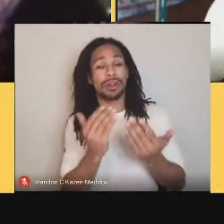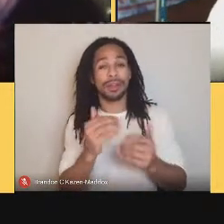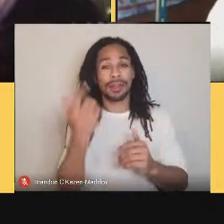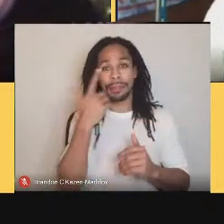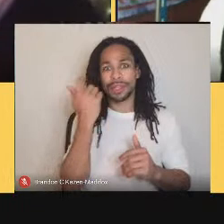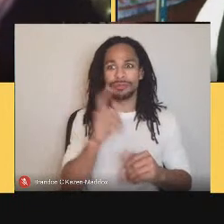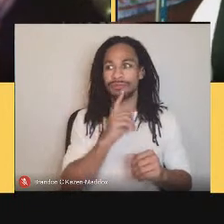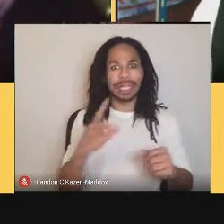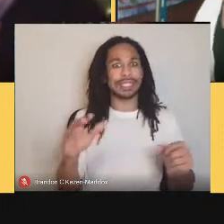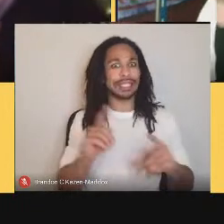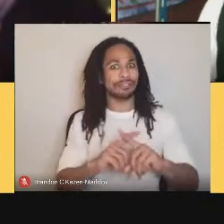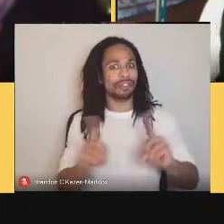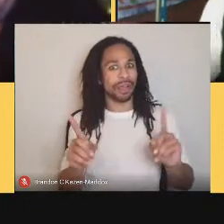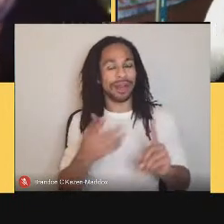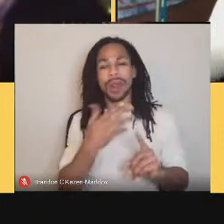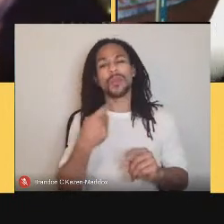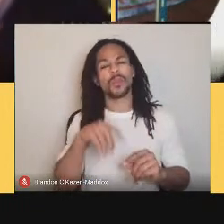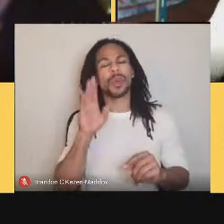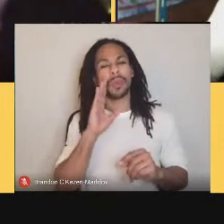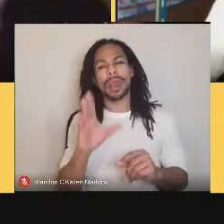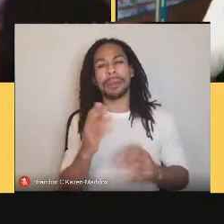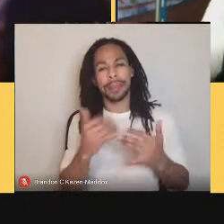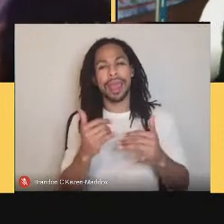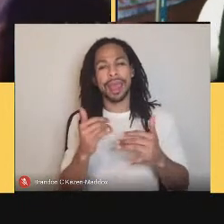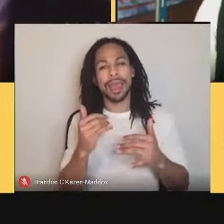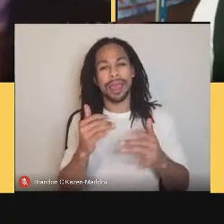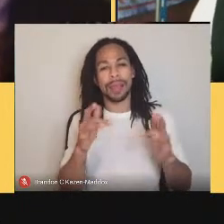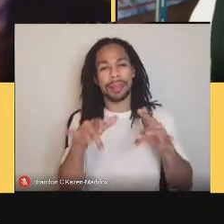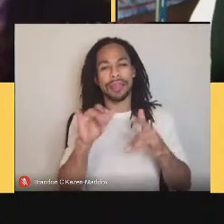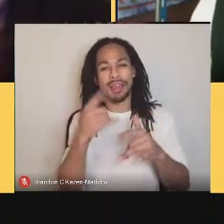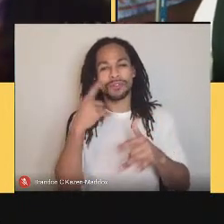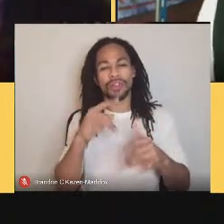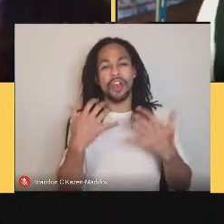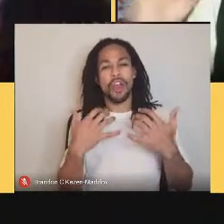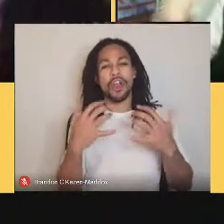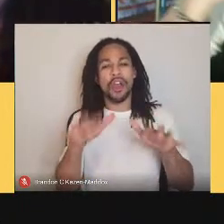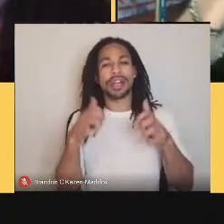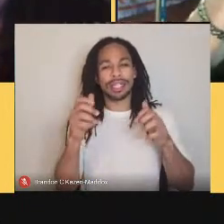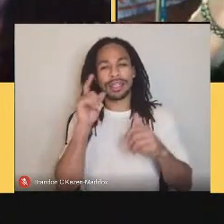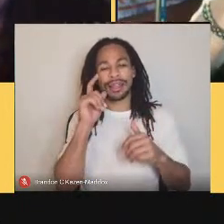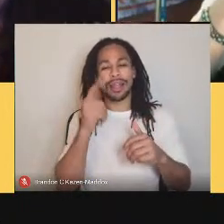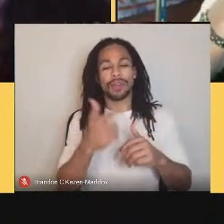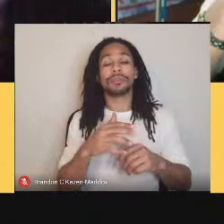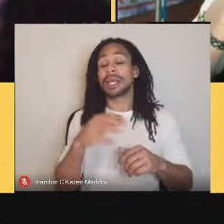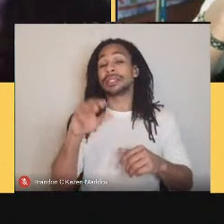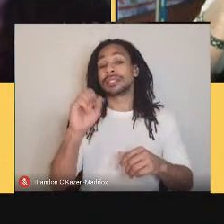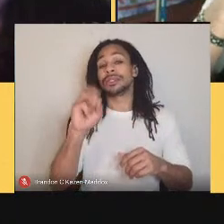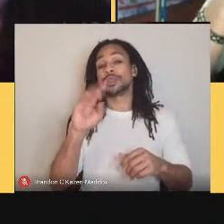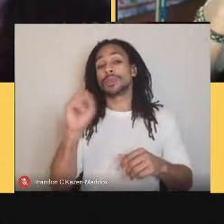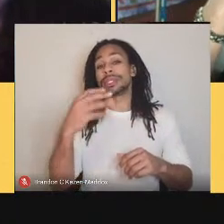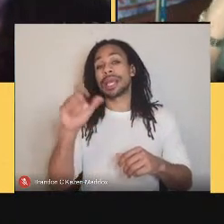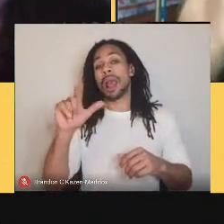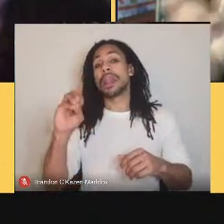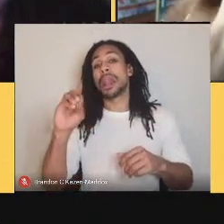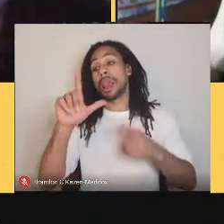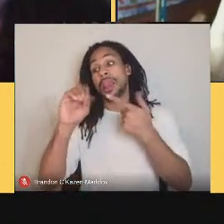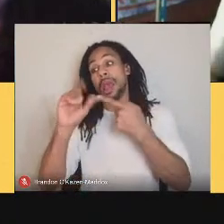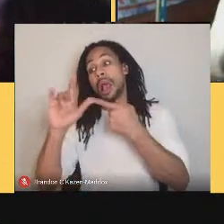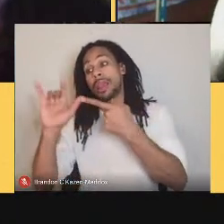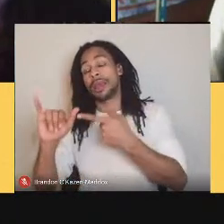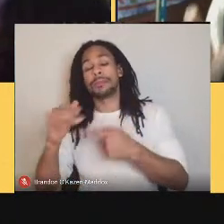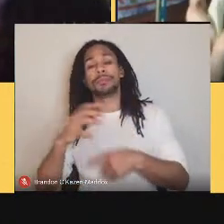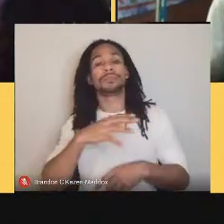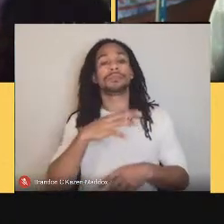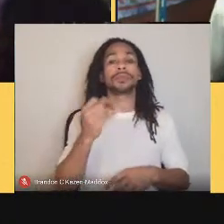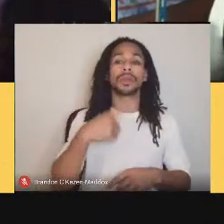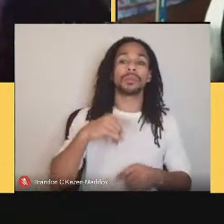will be playing that for the audience later. Yeah, with Swiss and Lali, it's we really wanted to